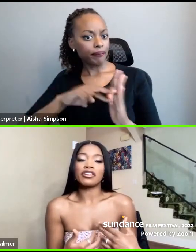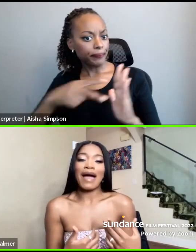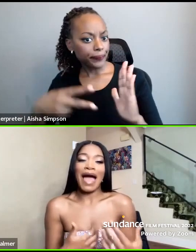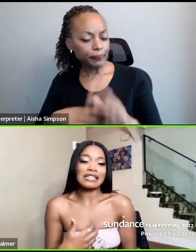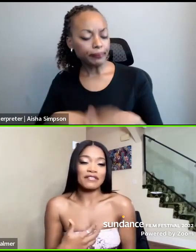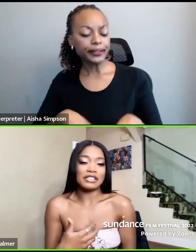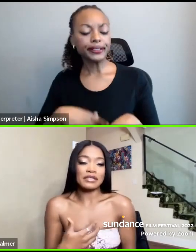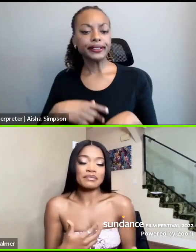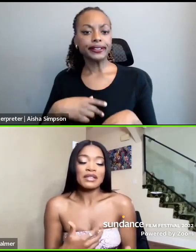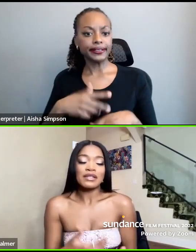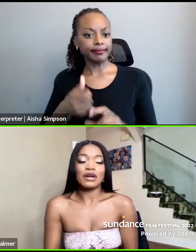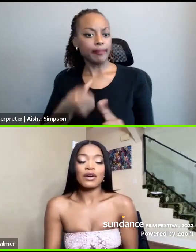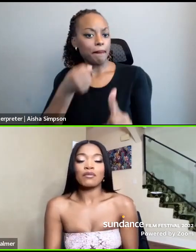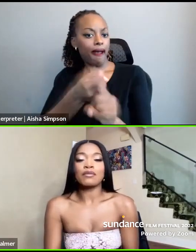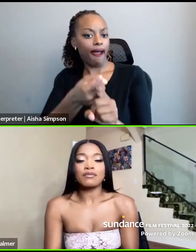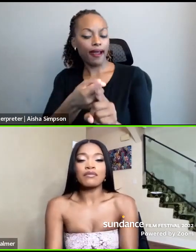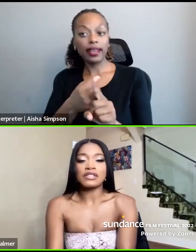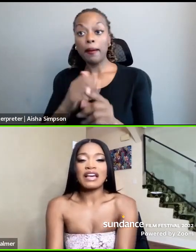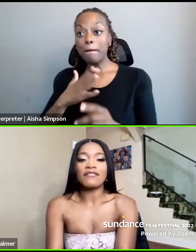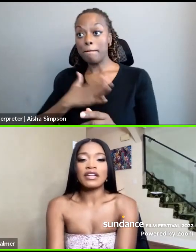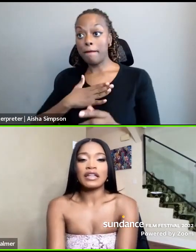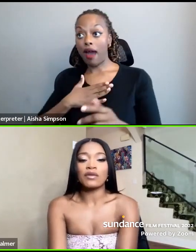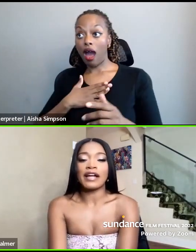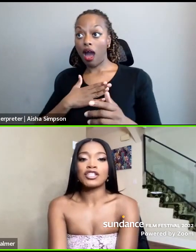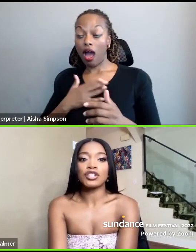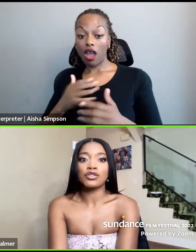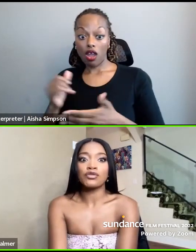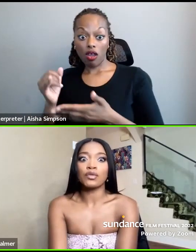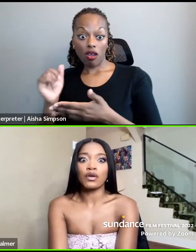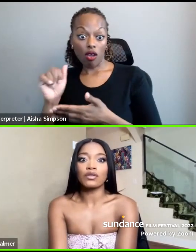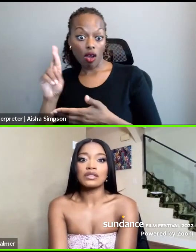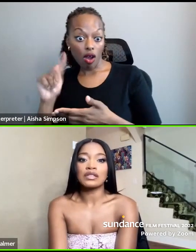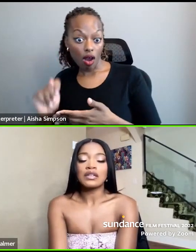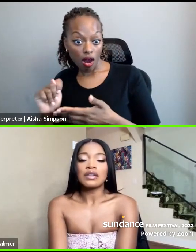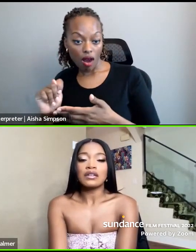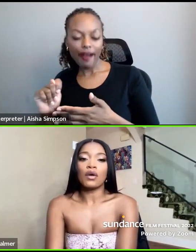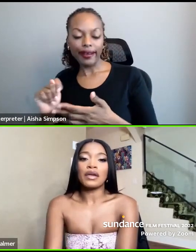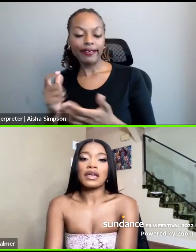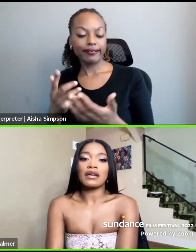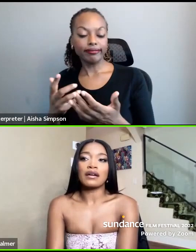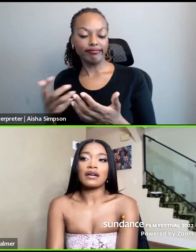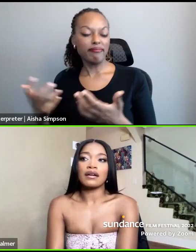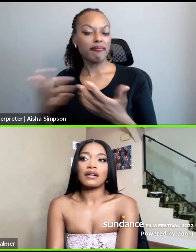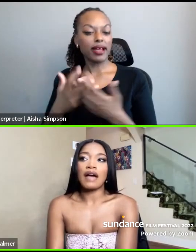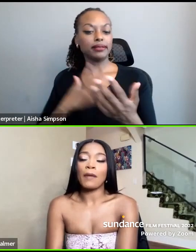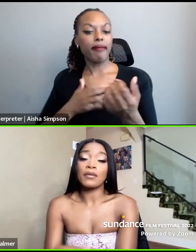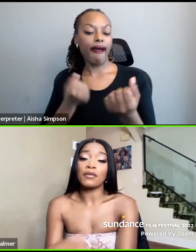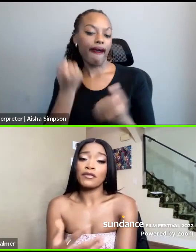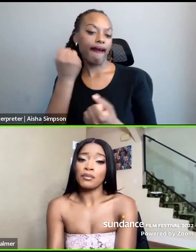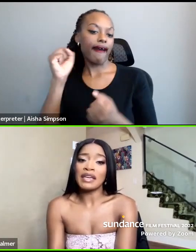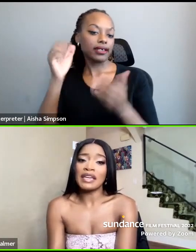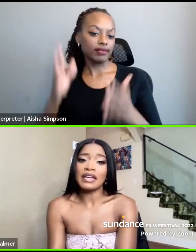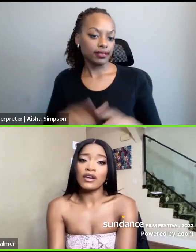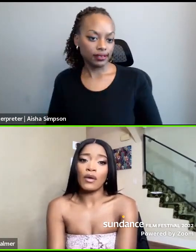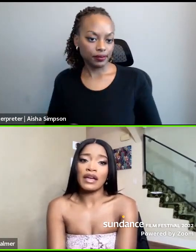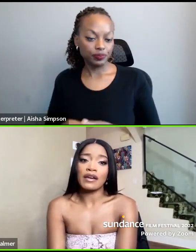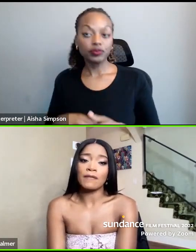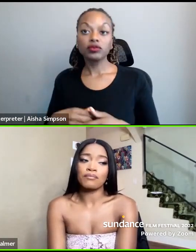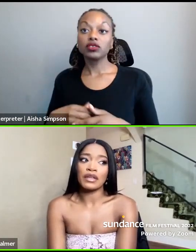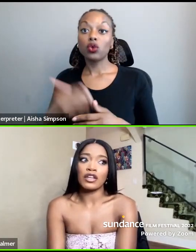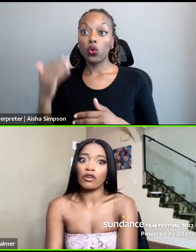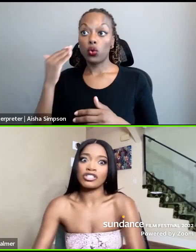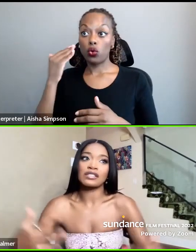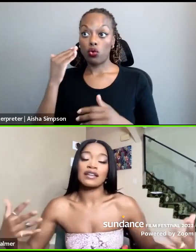a version of my activism. So most definitely would I choose roles knowing how people view me and